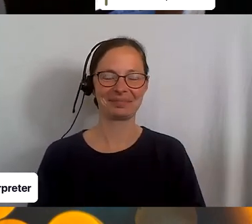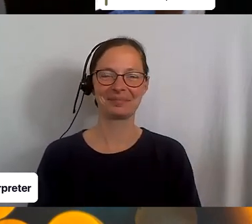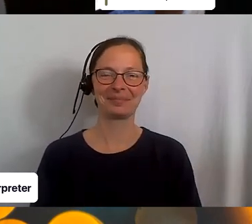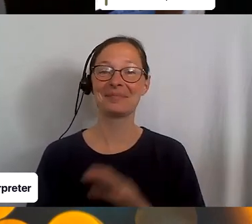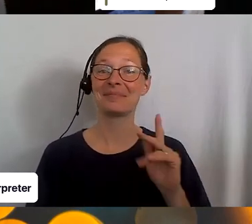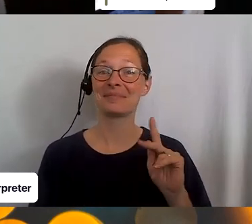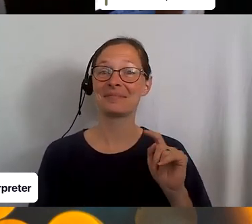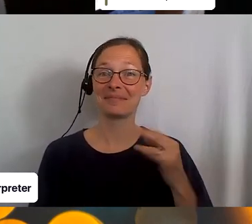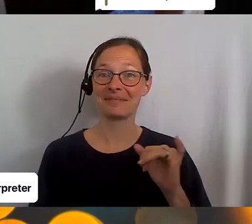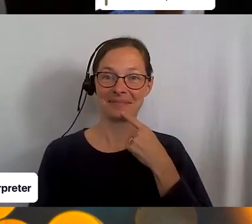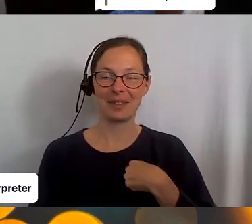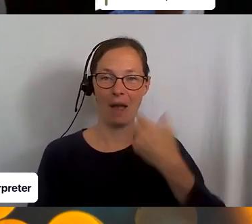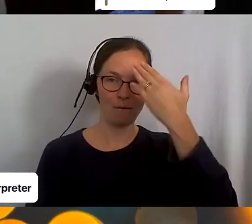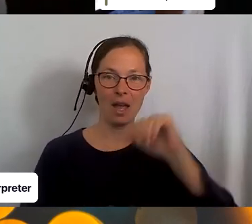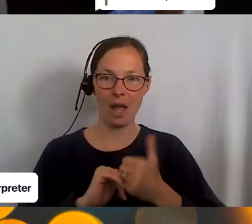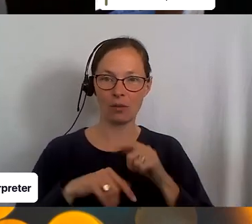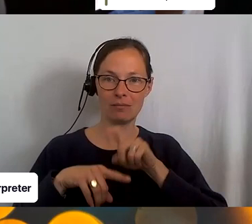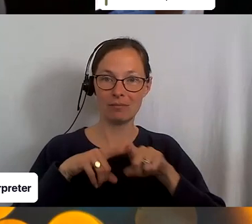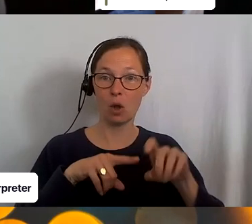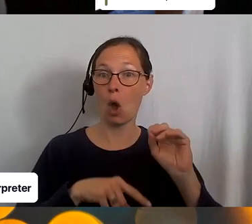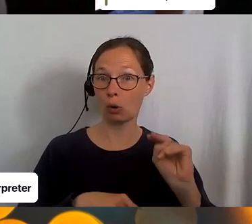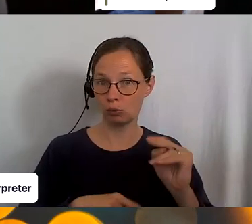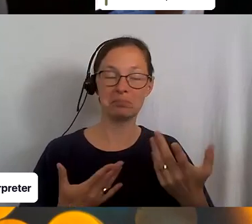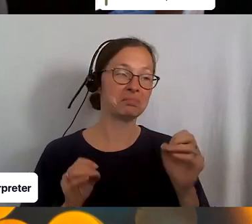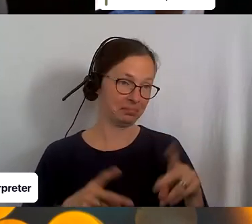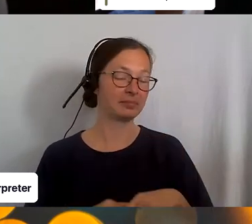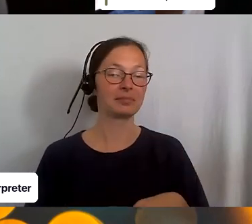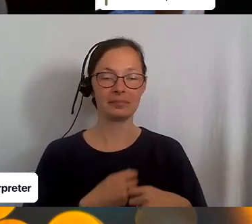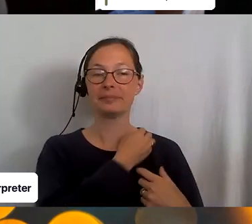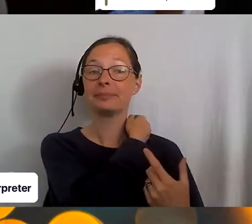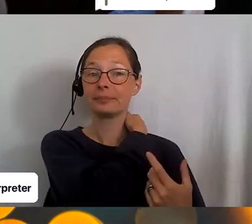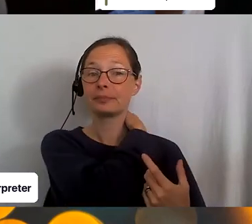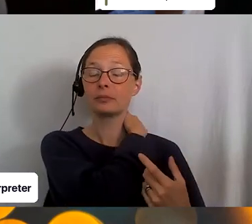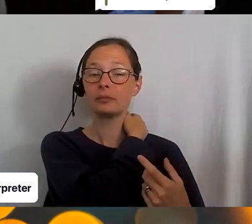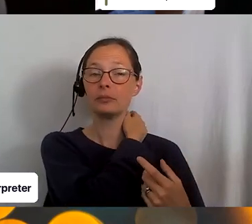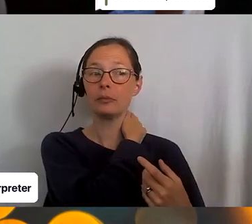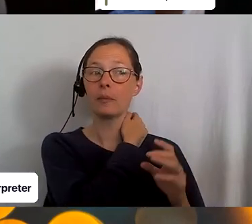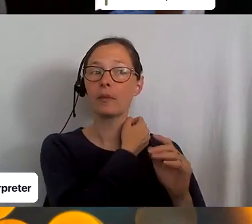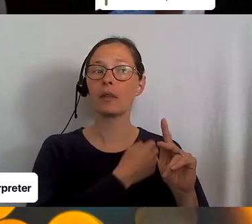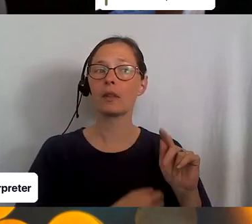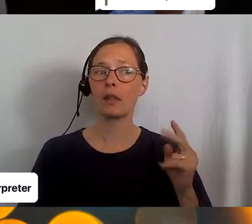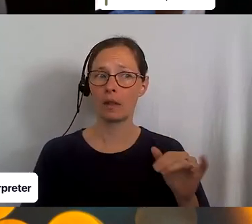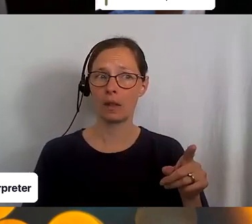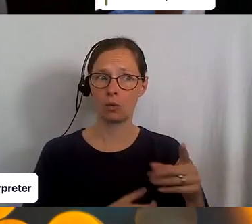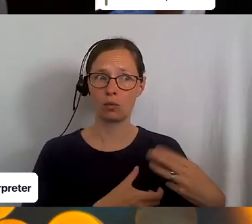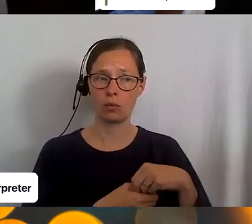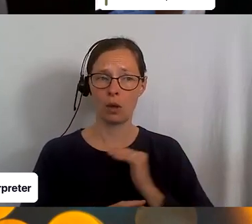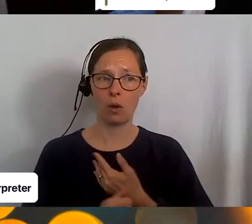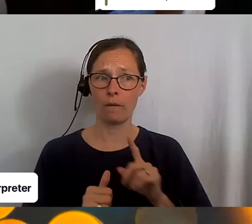Kathy says, I forgot how to cast on. Okay. Well, Kathy, were you in the first